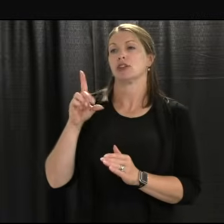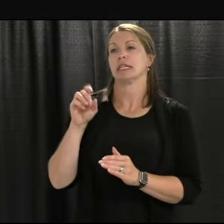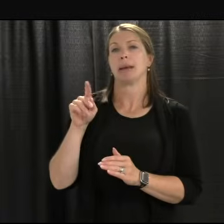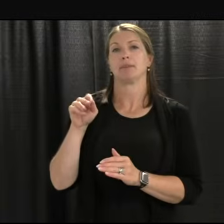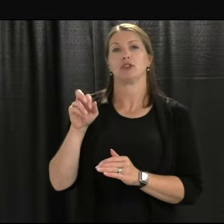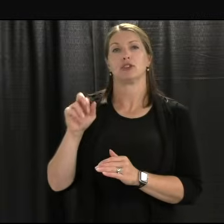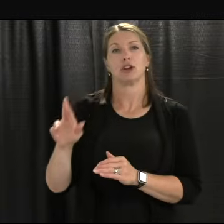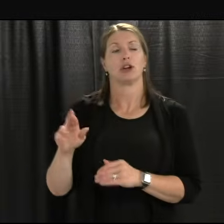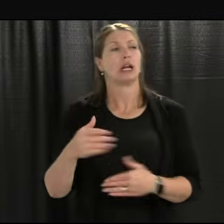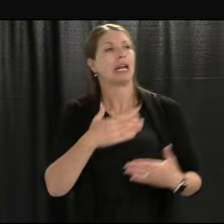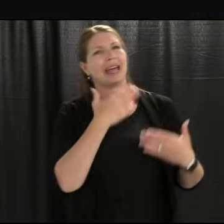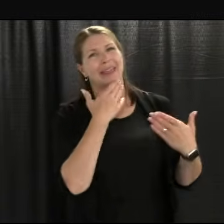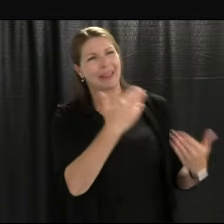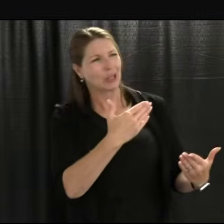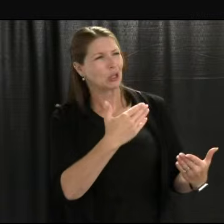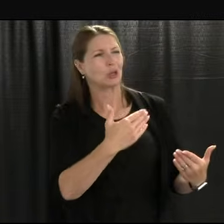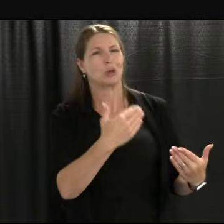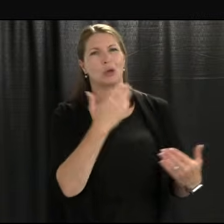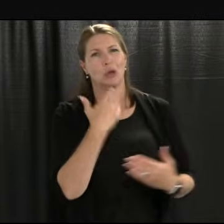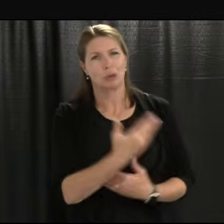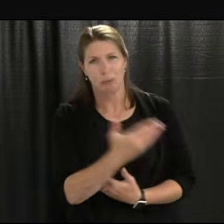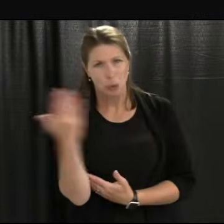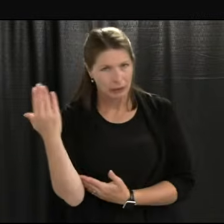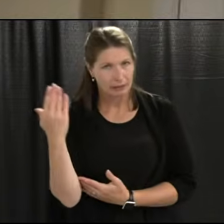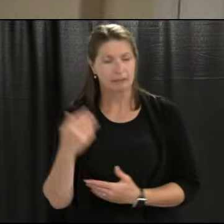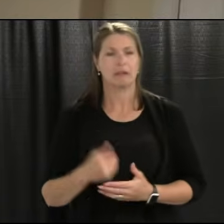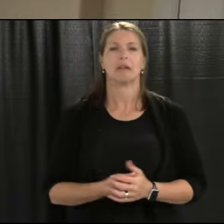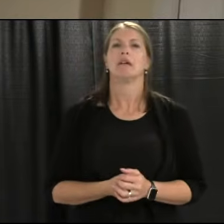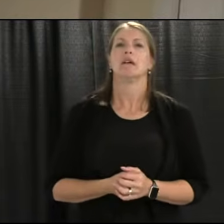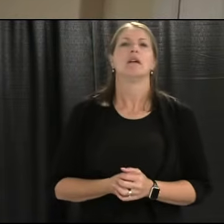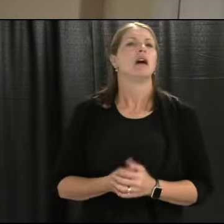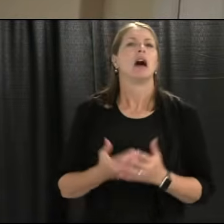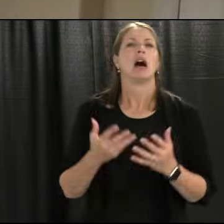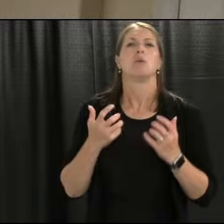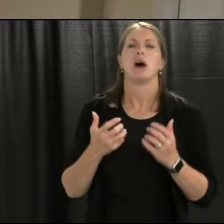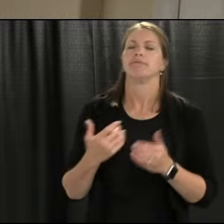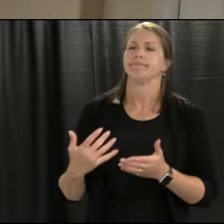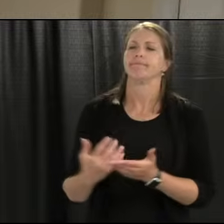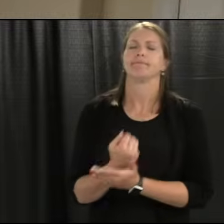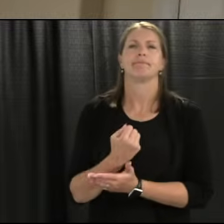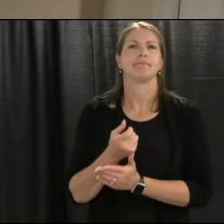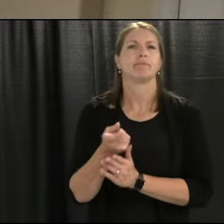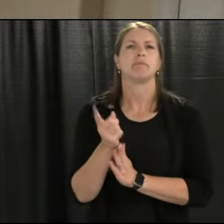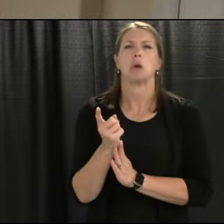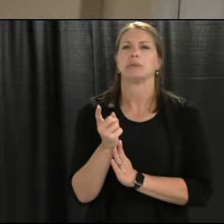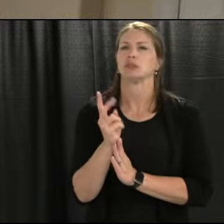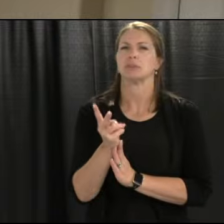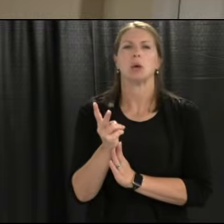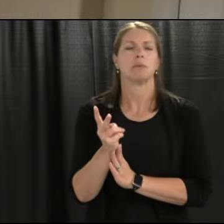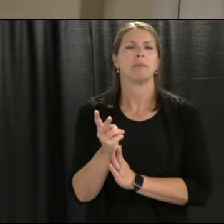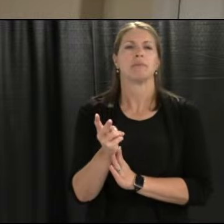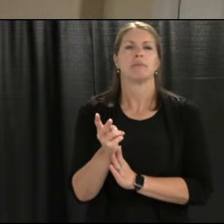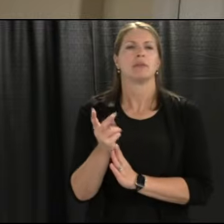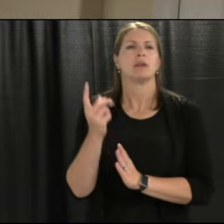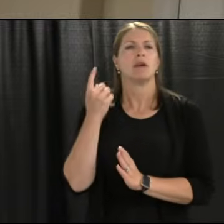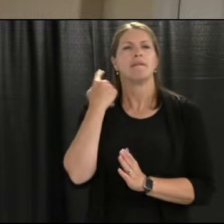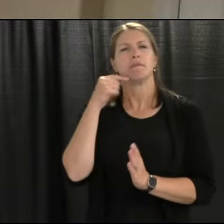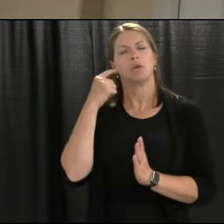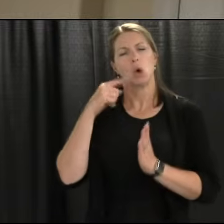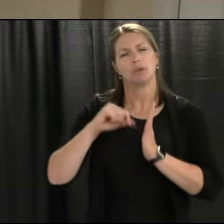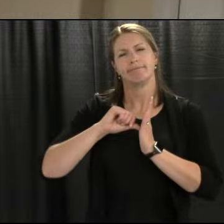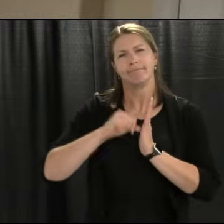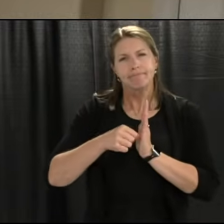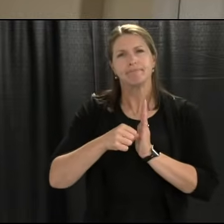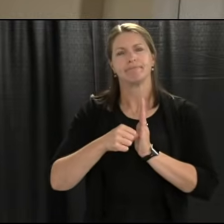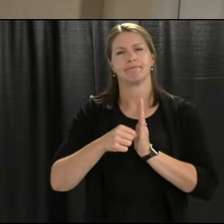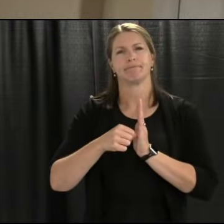Thank you. Good morning, everyone. I want to take a couple of moments to address some of the things that would have come